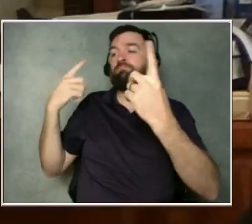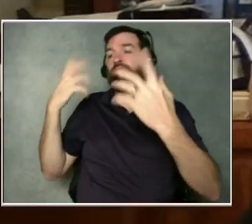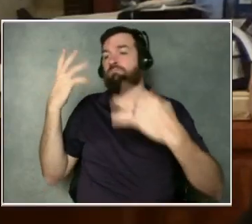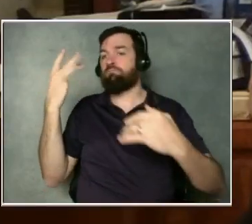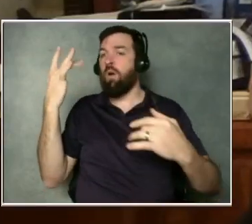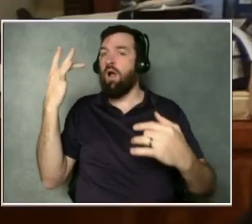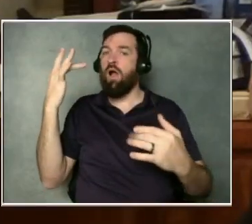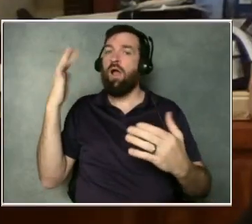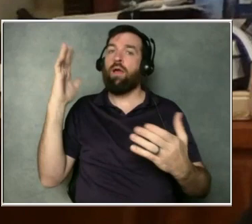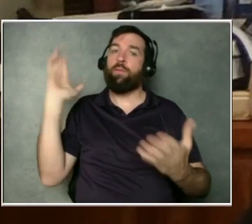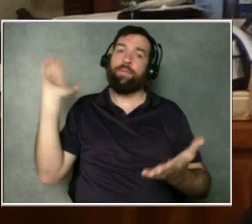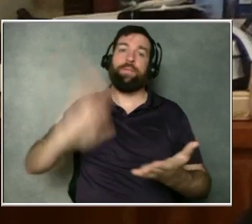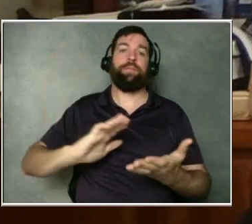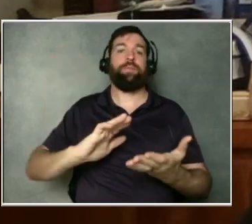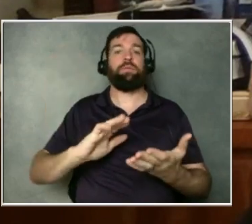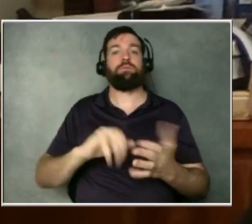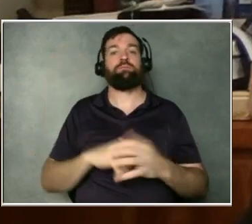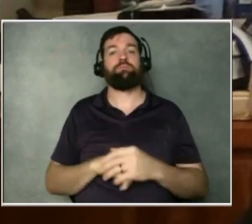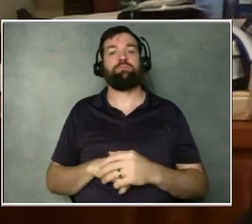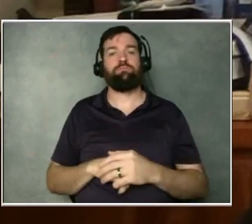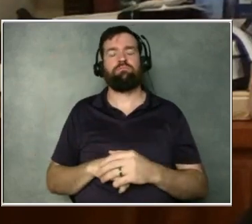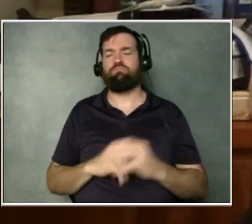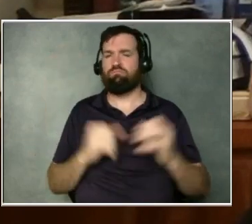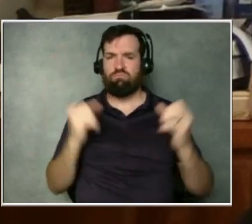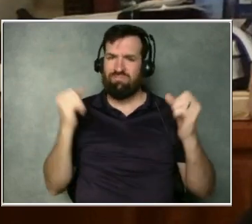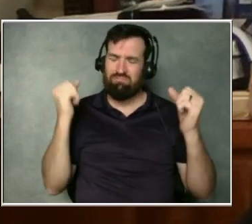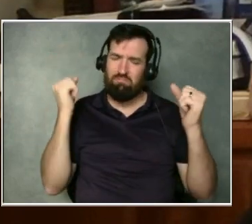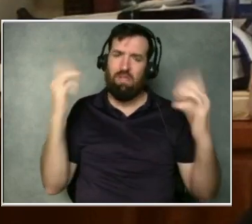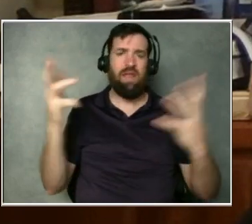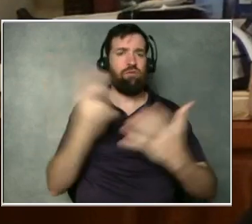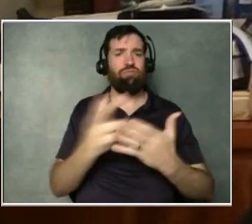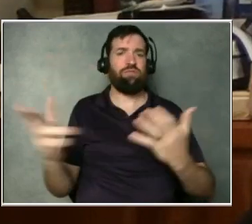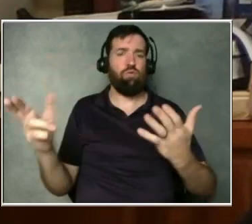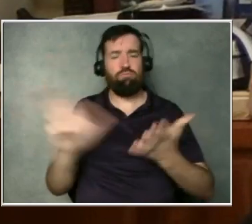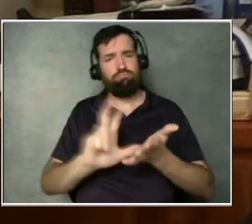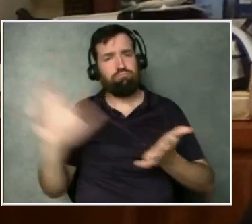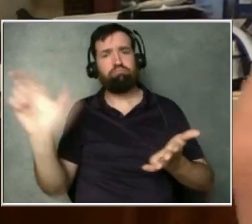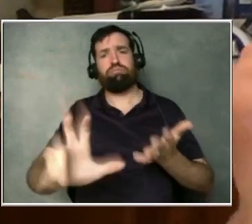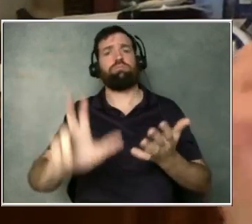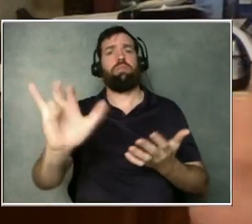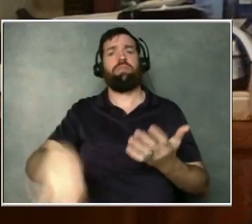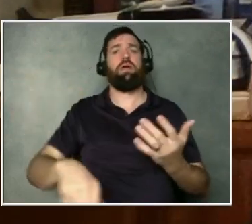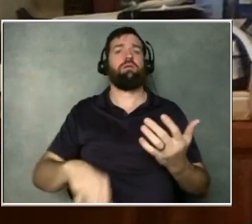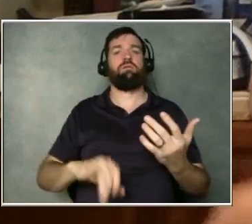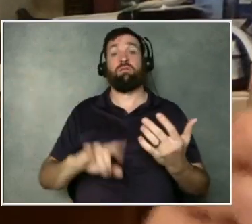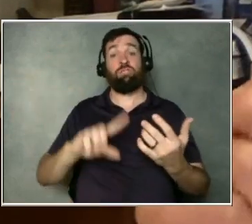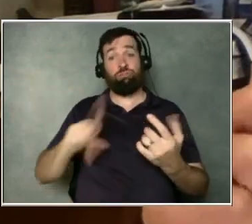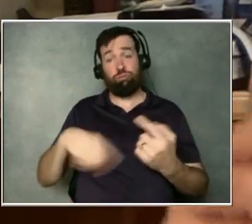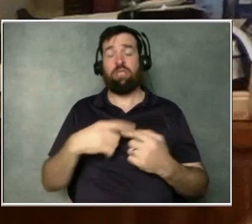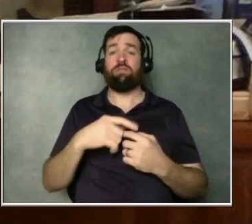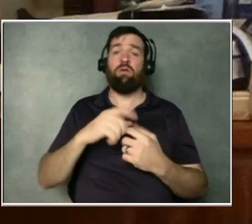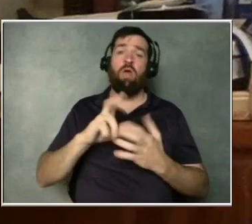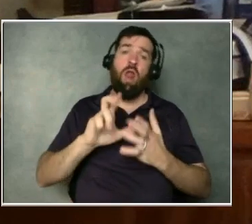they're decreasing it. I mean, a lot of resources have gone into this, and you can't just keep pouring resources into